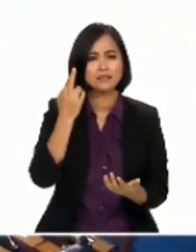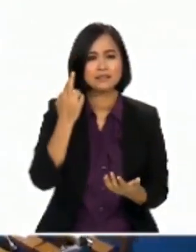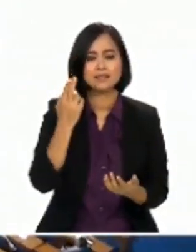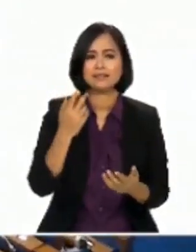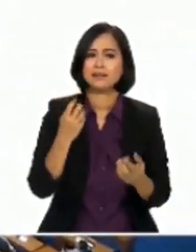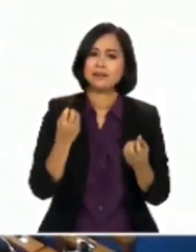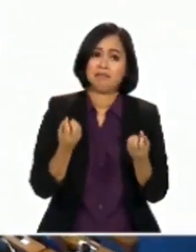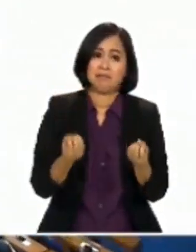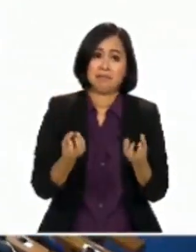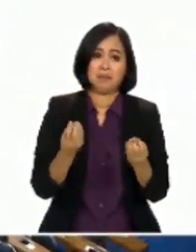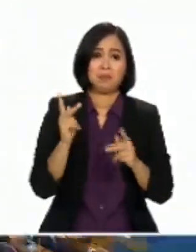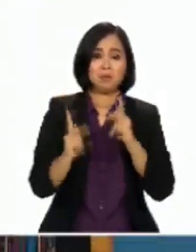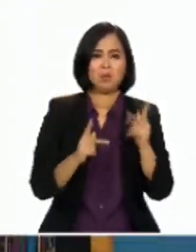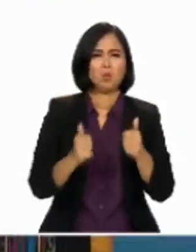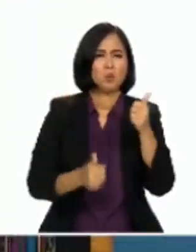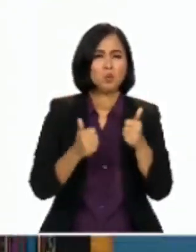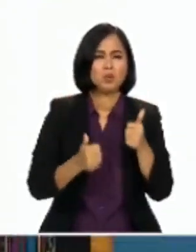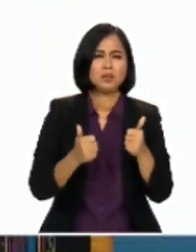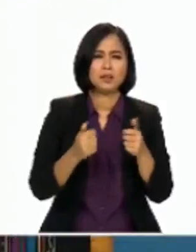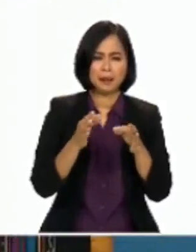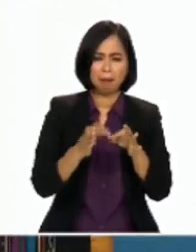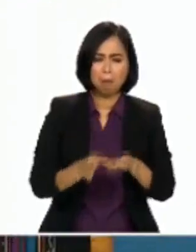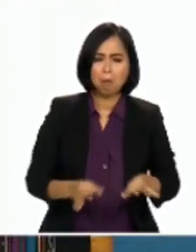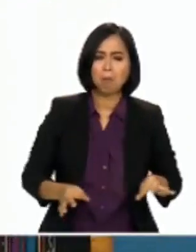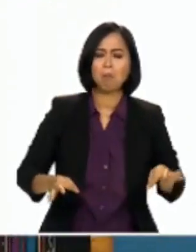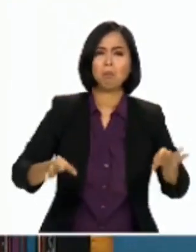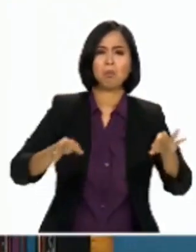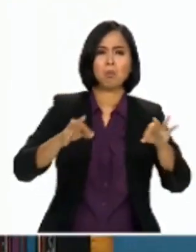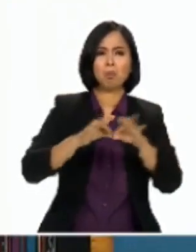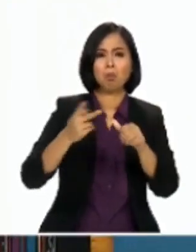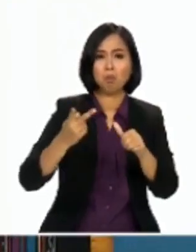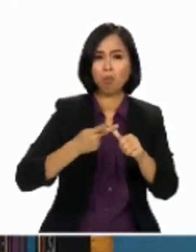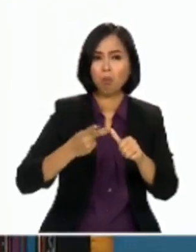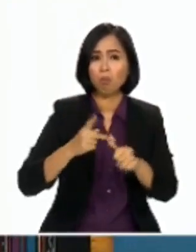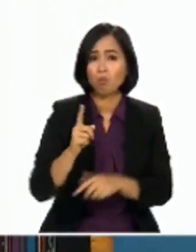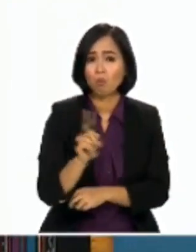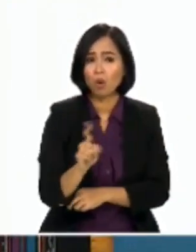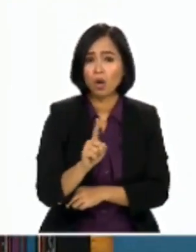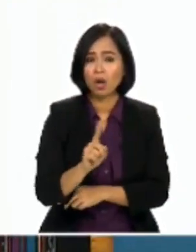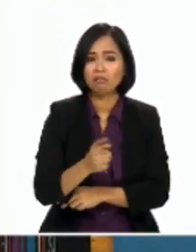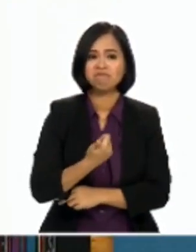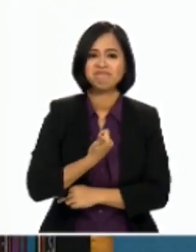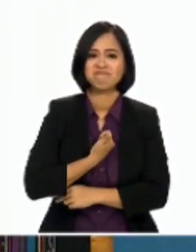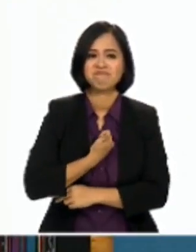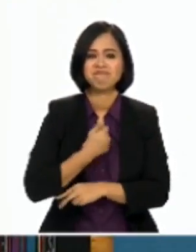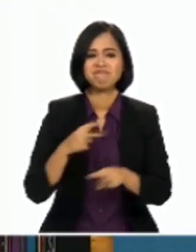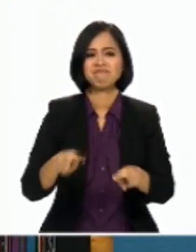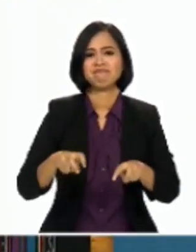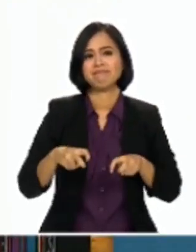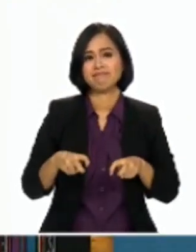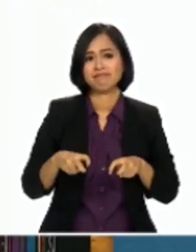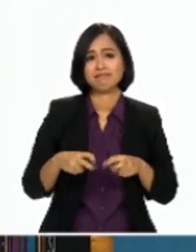matters above all is the self.